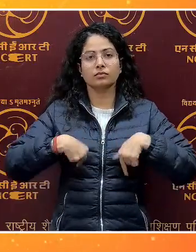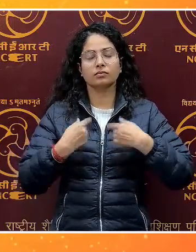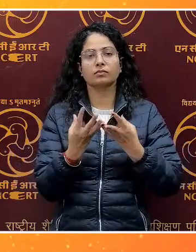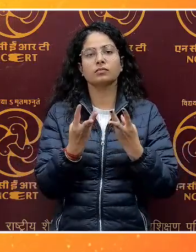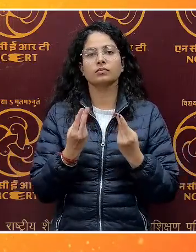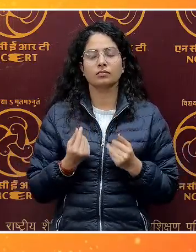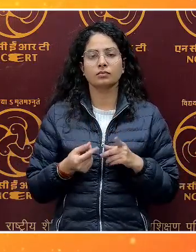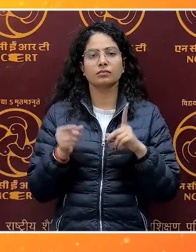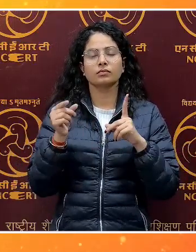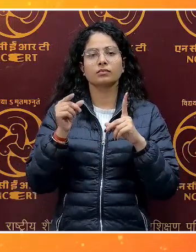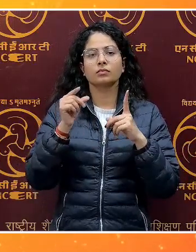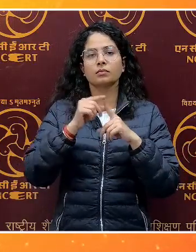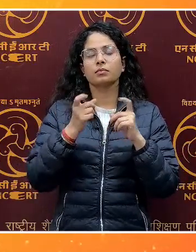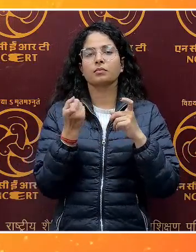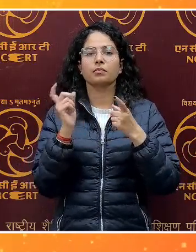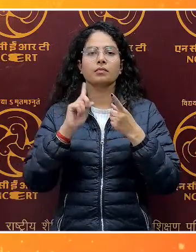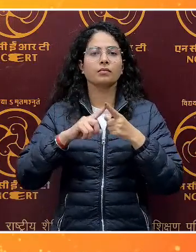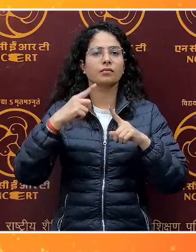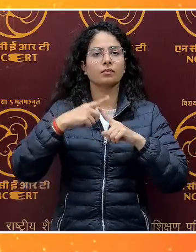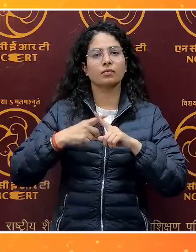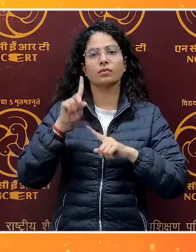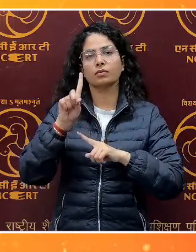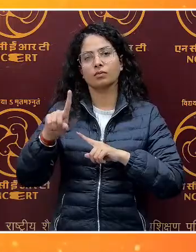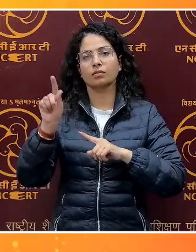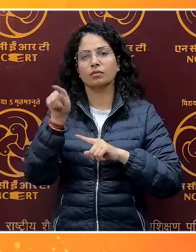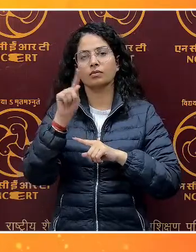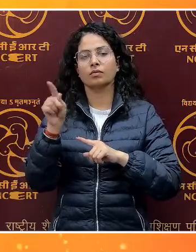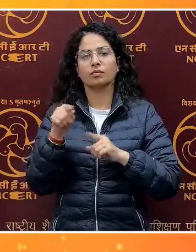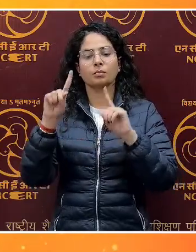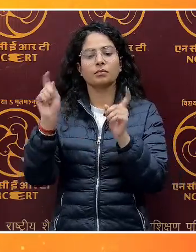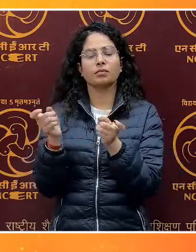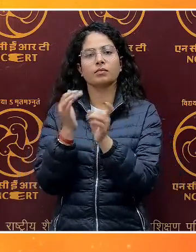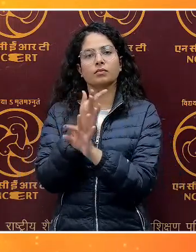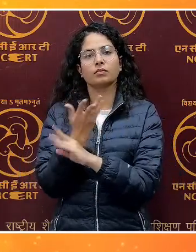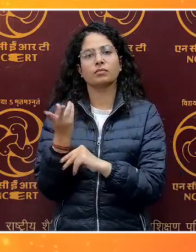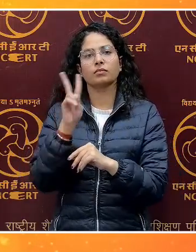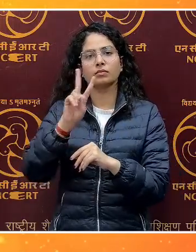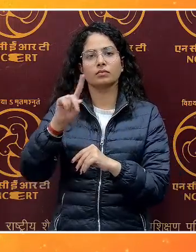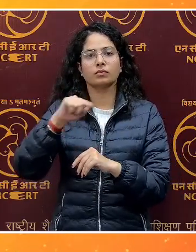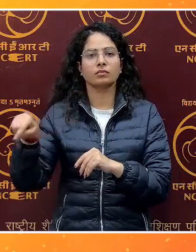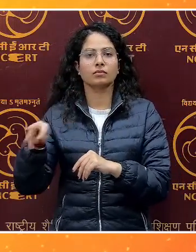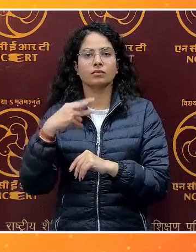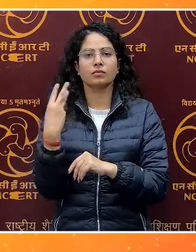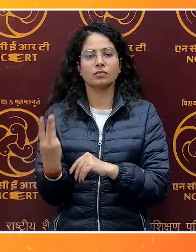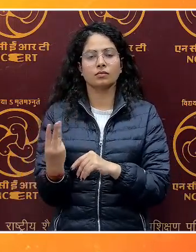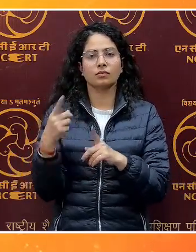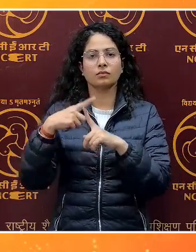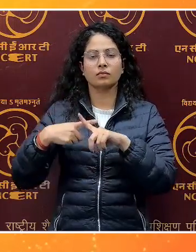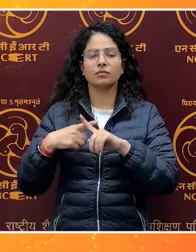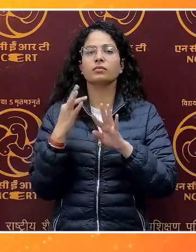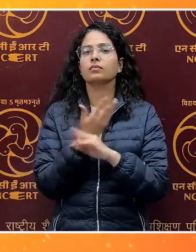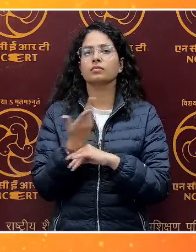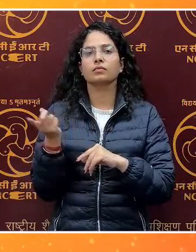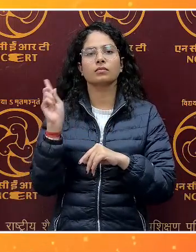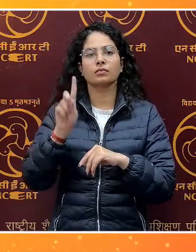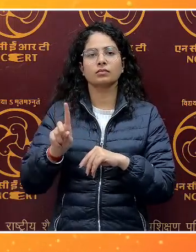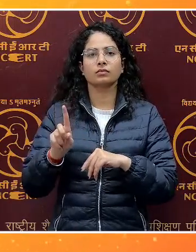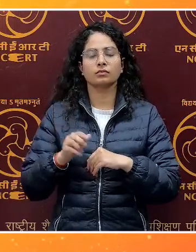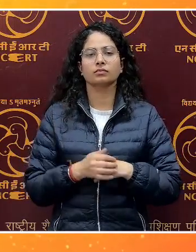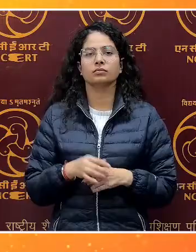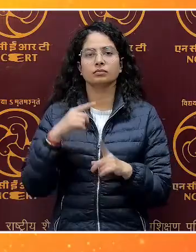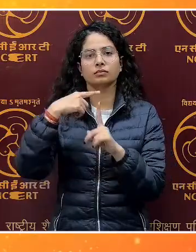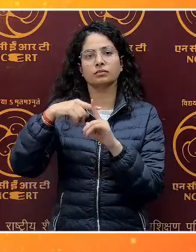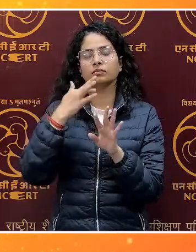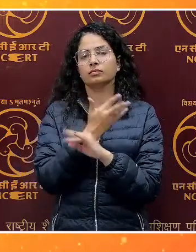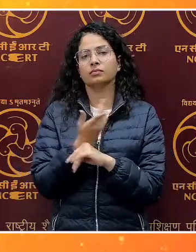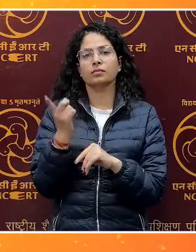Pi into 1 square and within brackets 2 upon 3 multiplied by 1